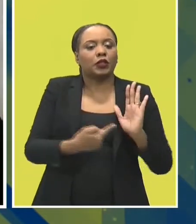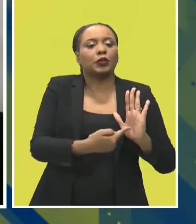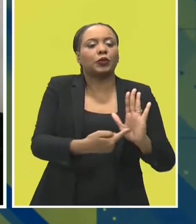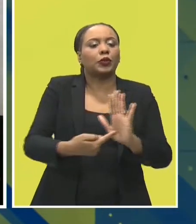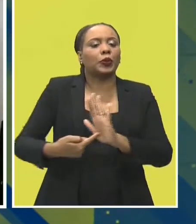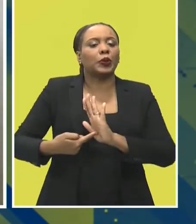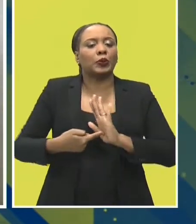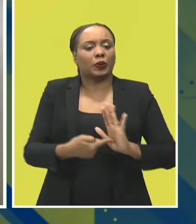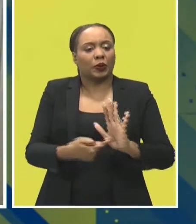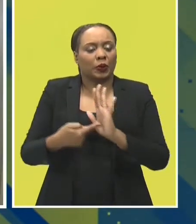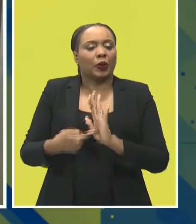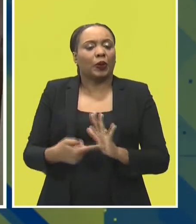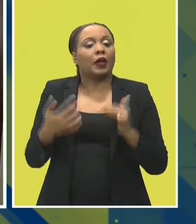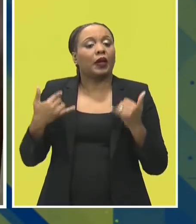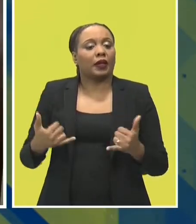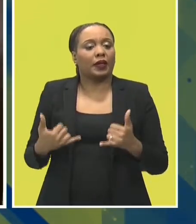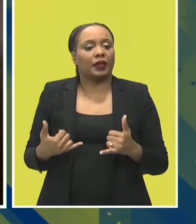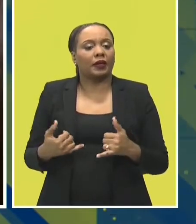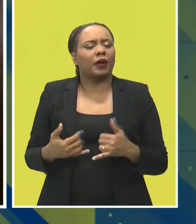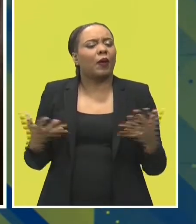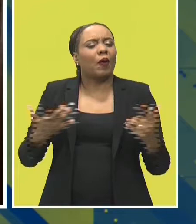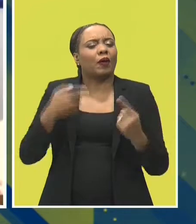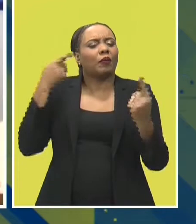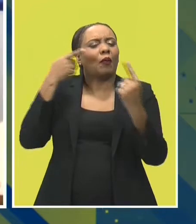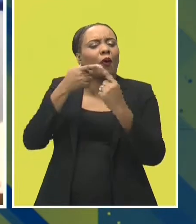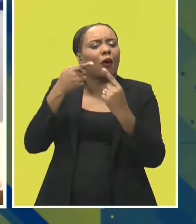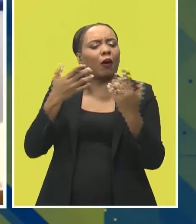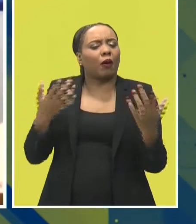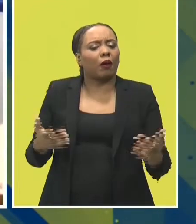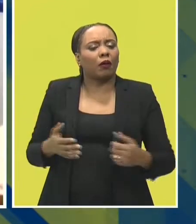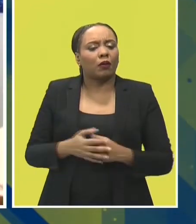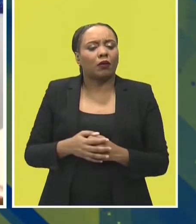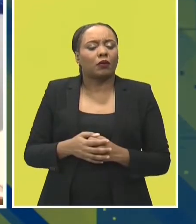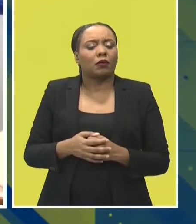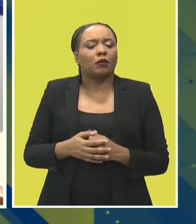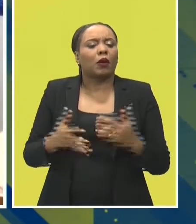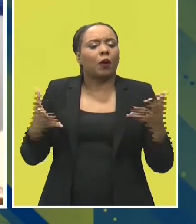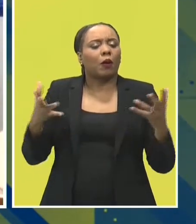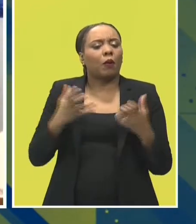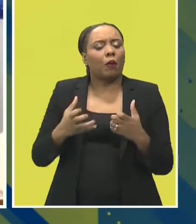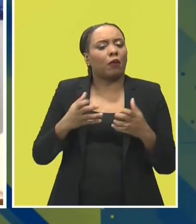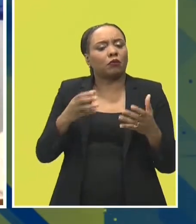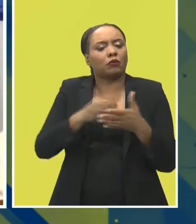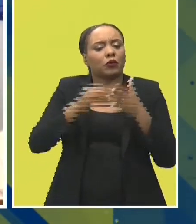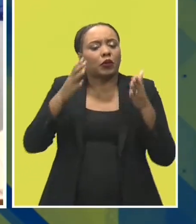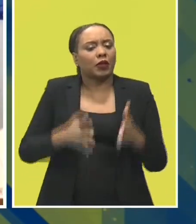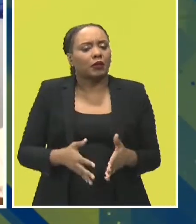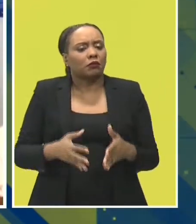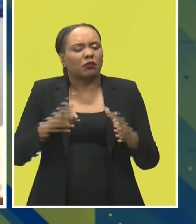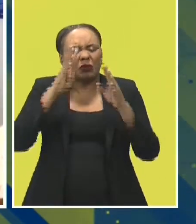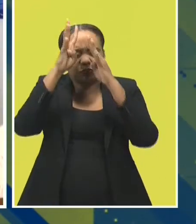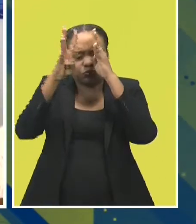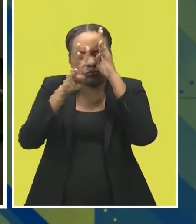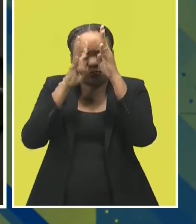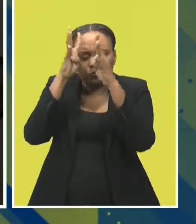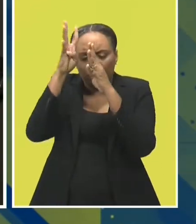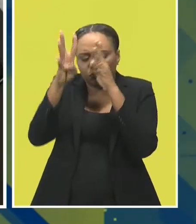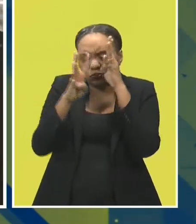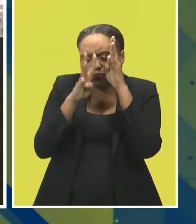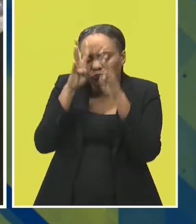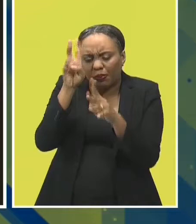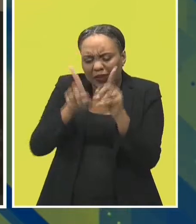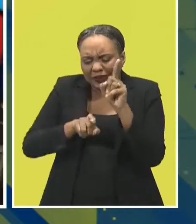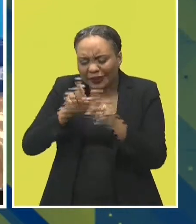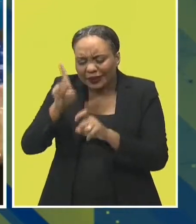at the Copacabana Beach Club. The primary objective of the Blue Lab is to promote out-of-the-box thinking and experimentation to support